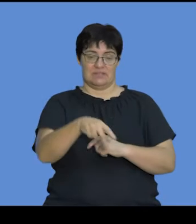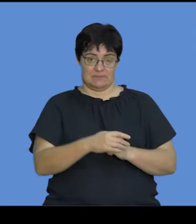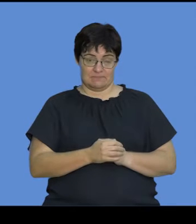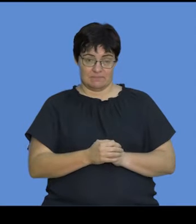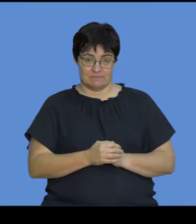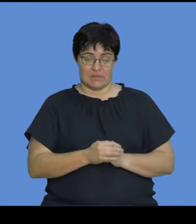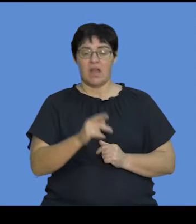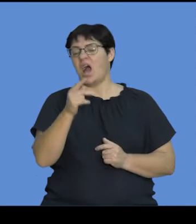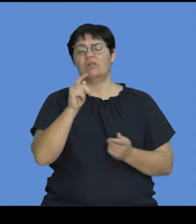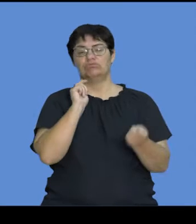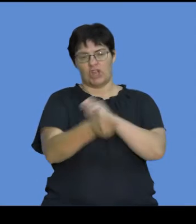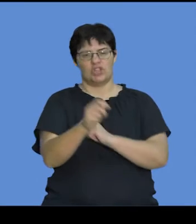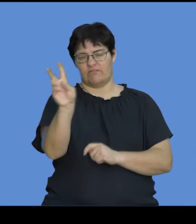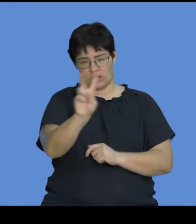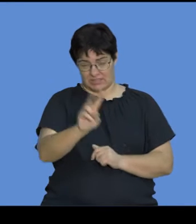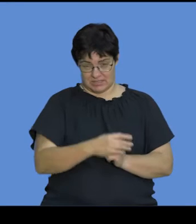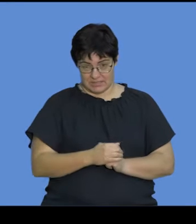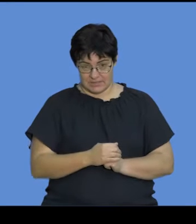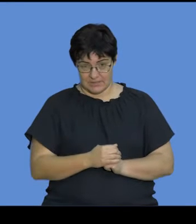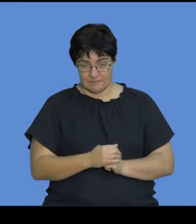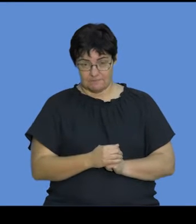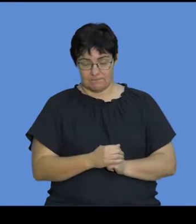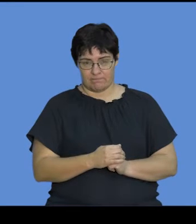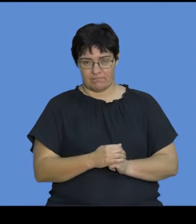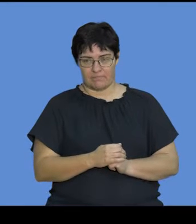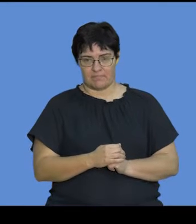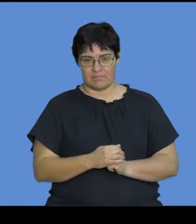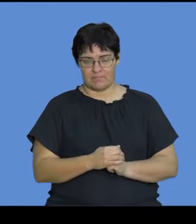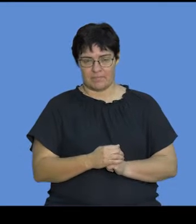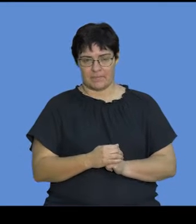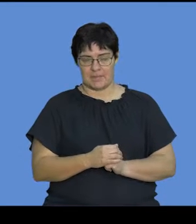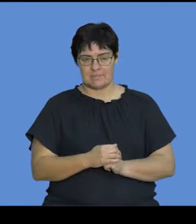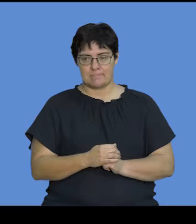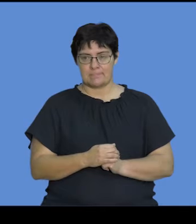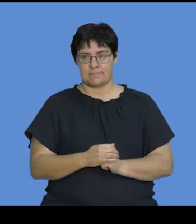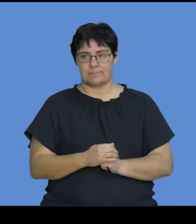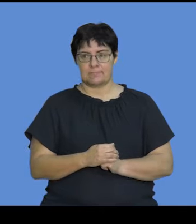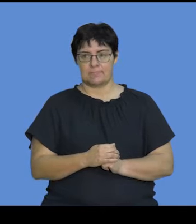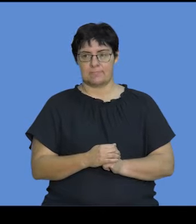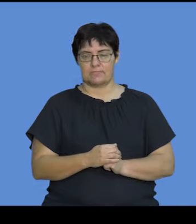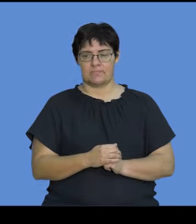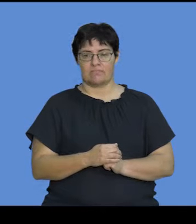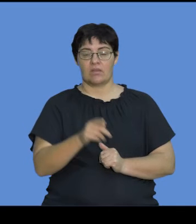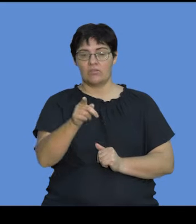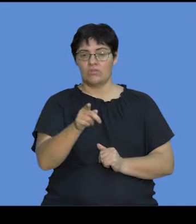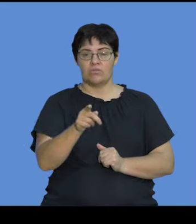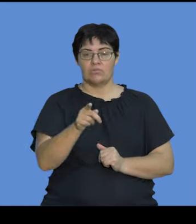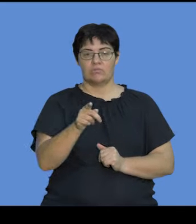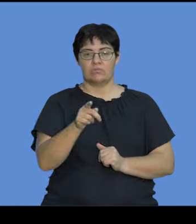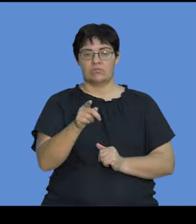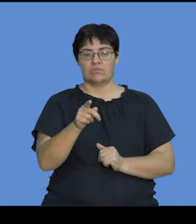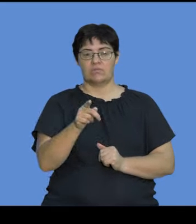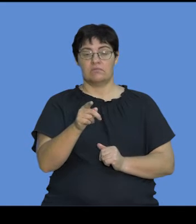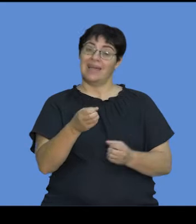okay? Okay, I didn't put that. That gives us change in velocity. You are not